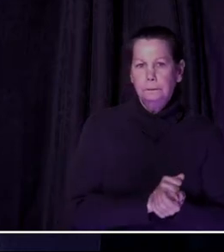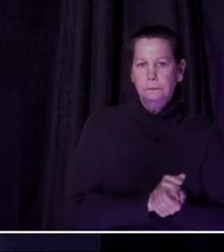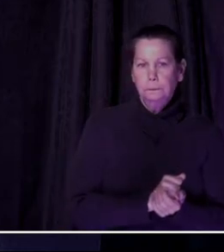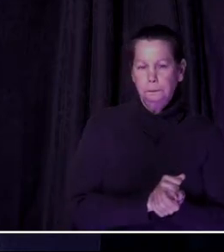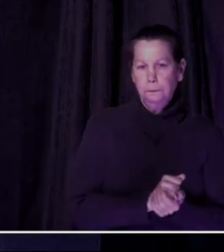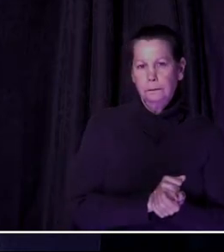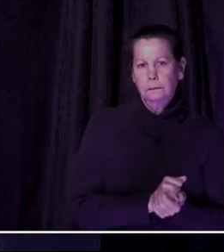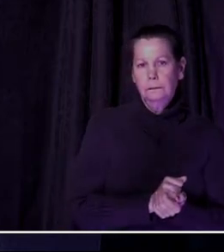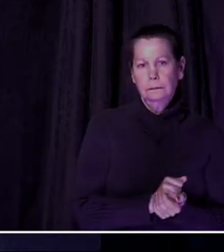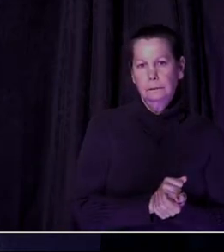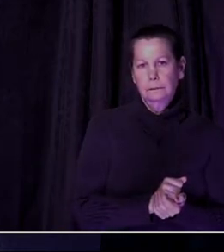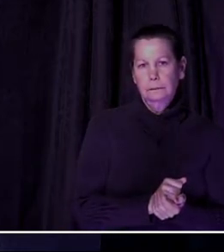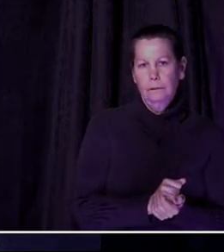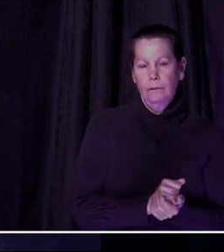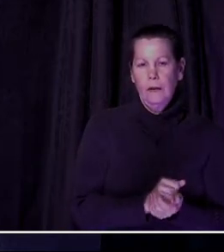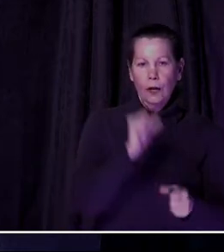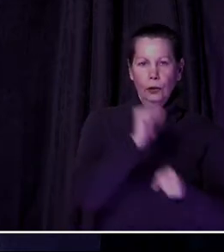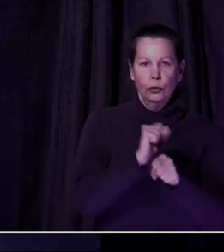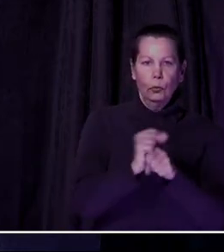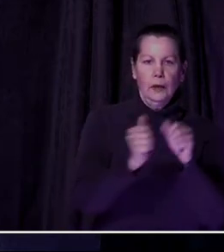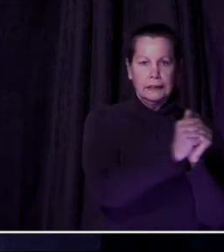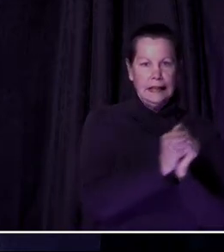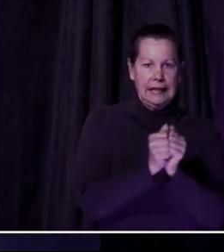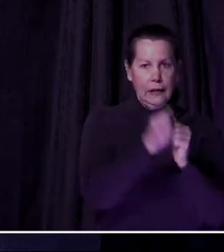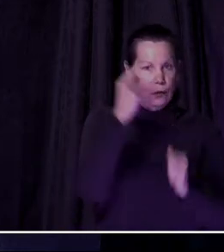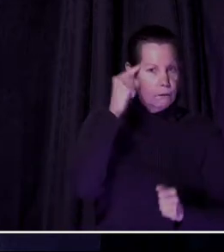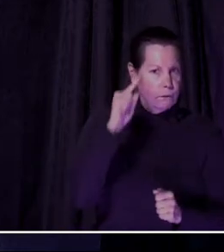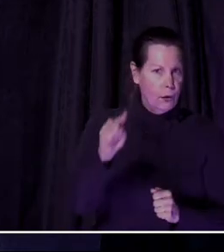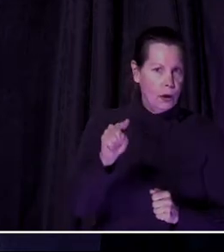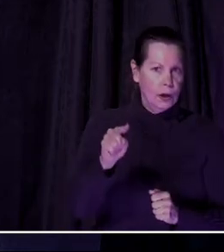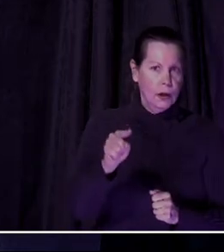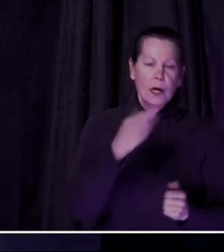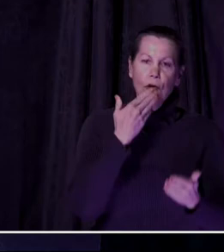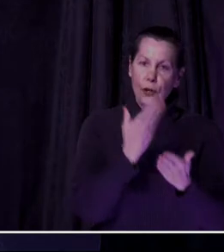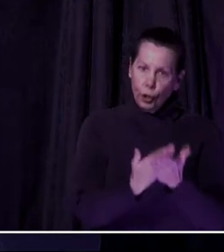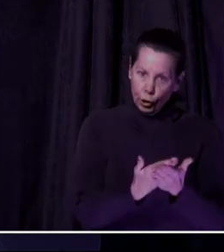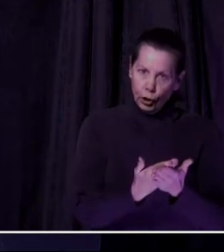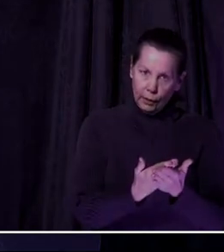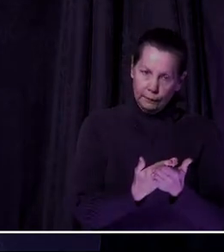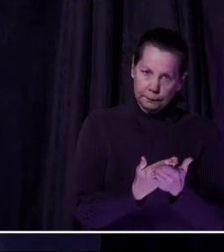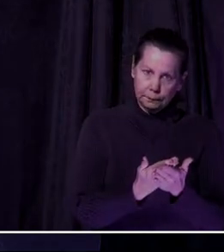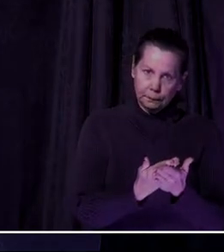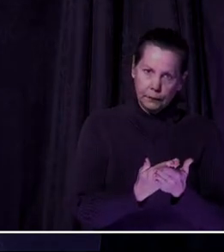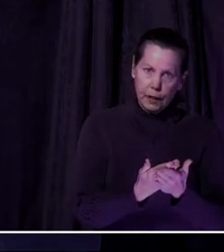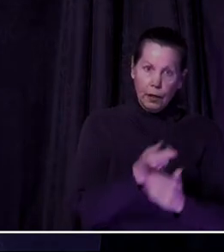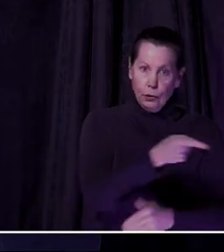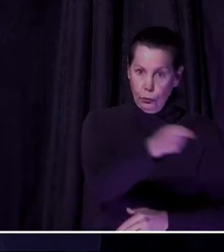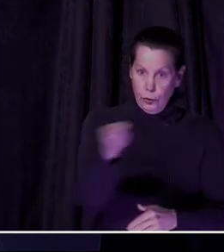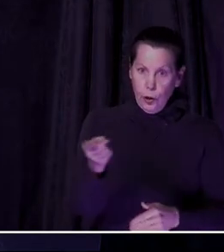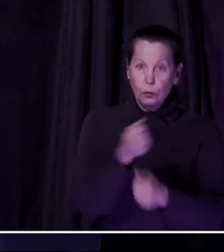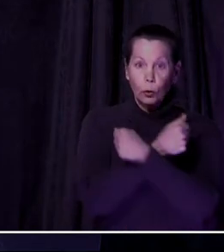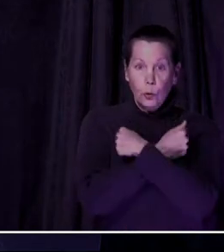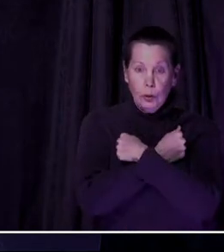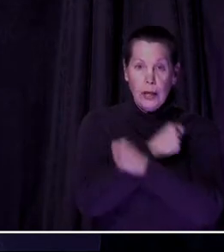but all things, to work together for the good to those who love